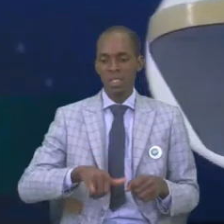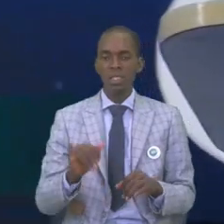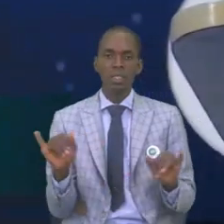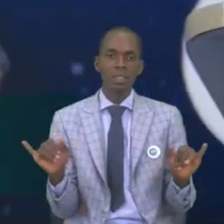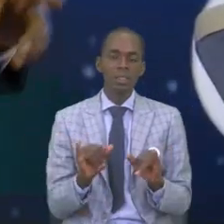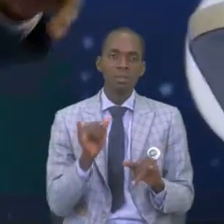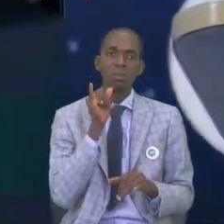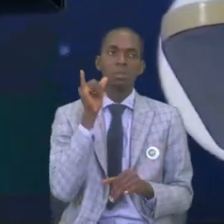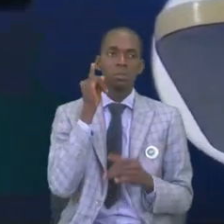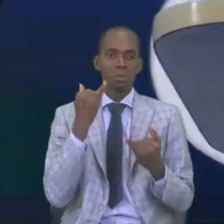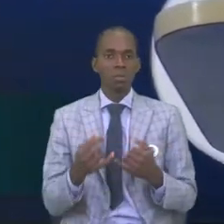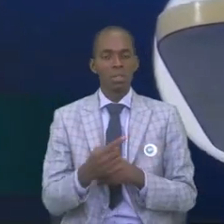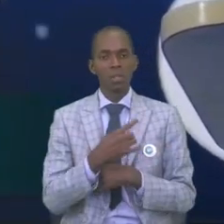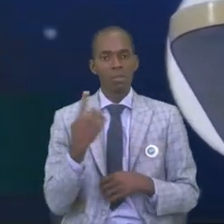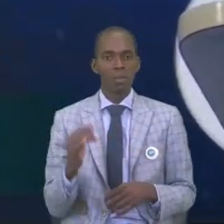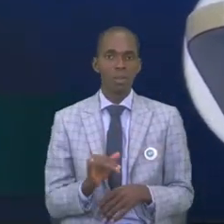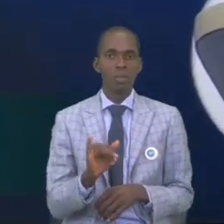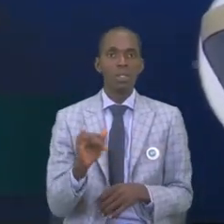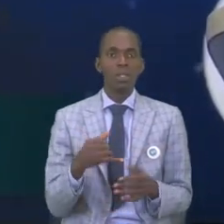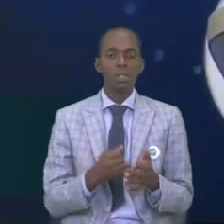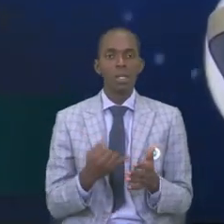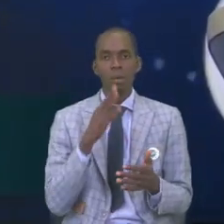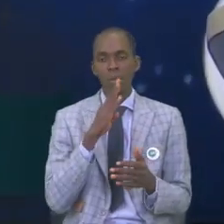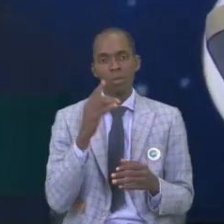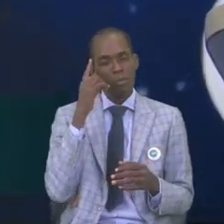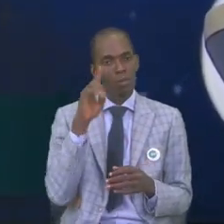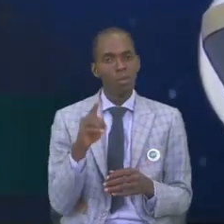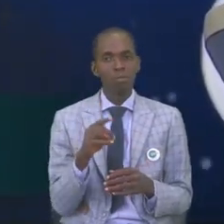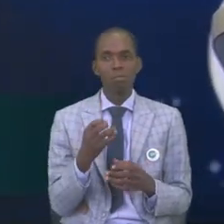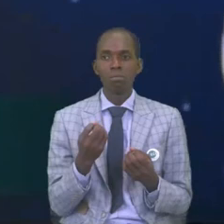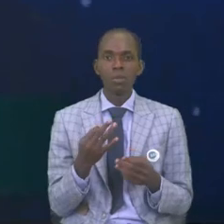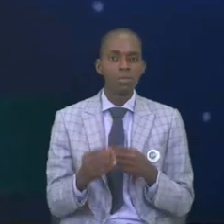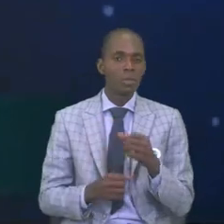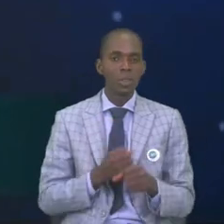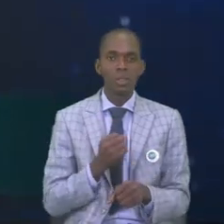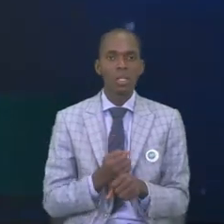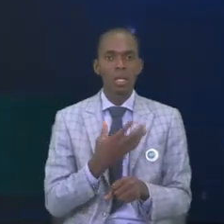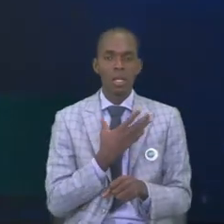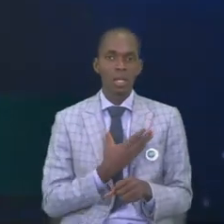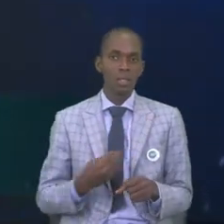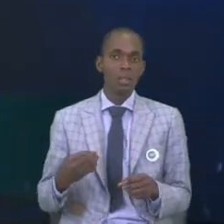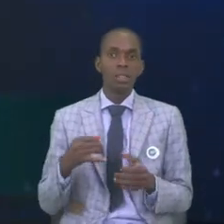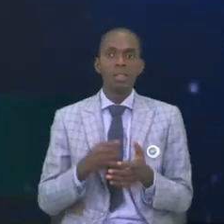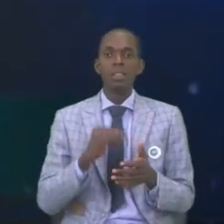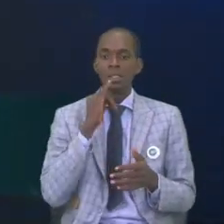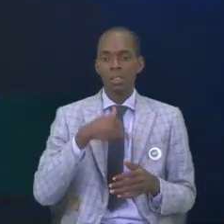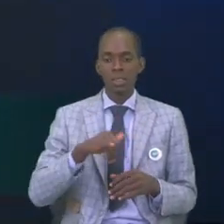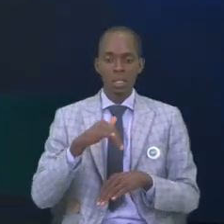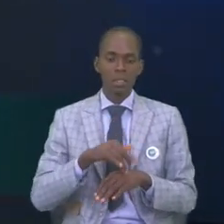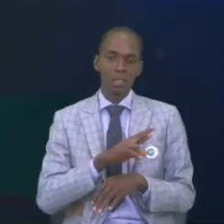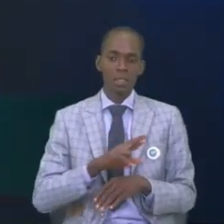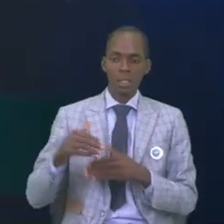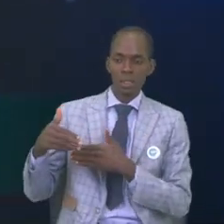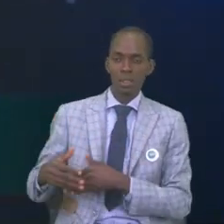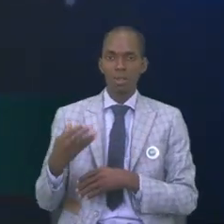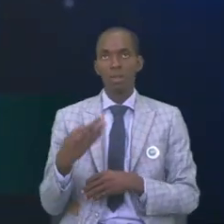and forever. It's been from all eternity, is still living at present at the side, at the right side of the Father, and he continues